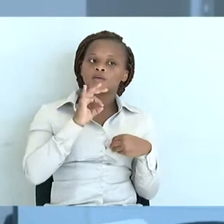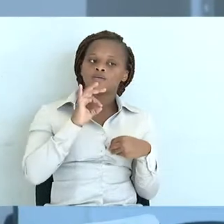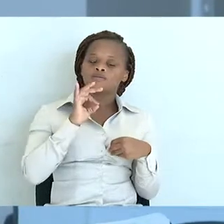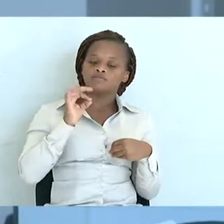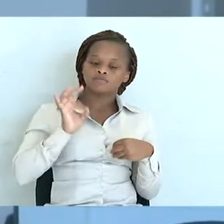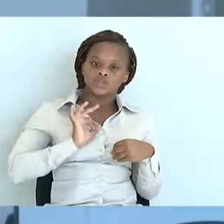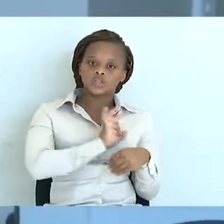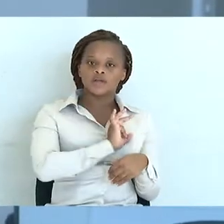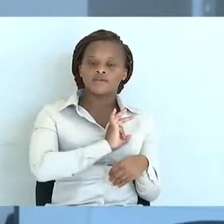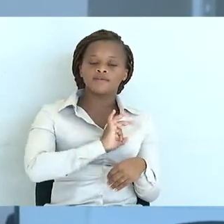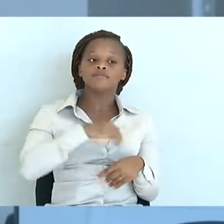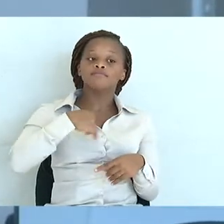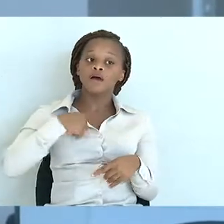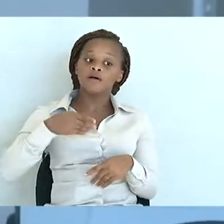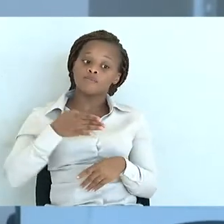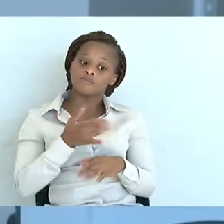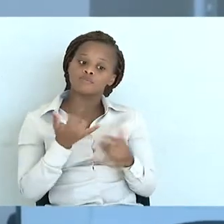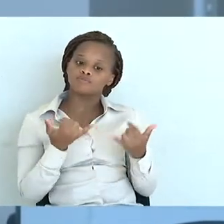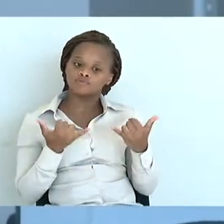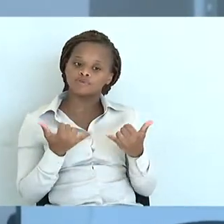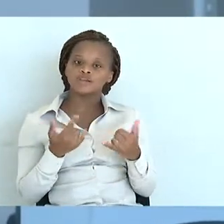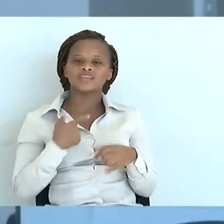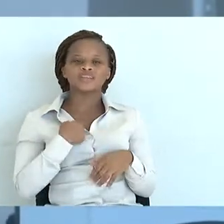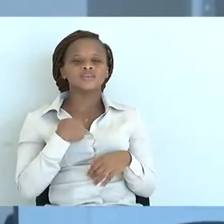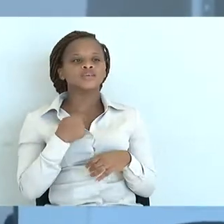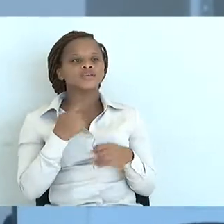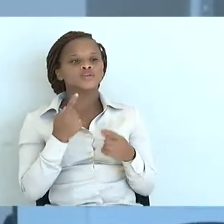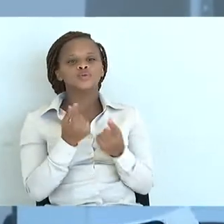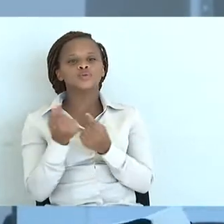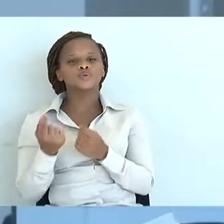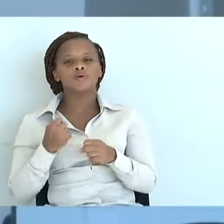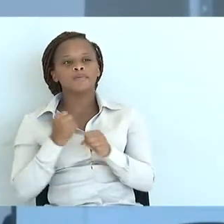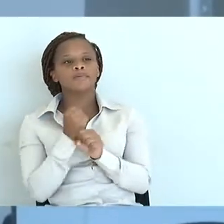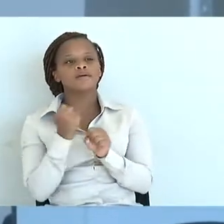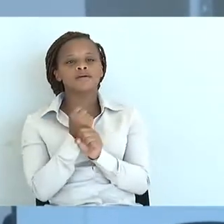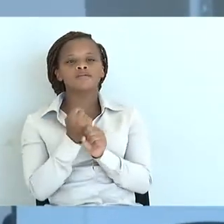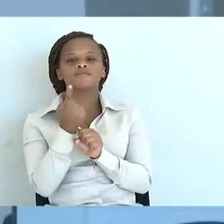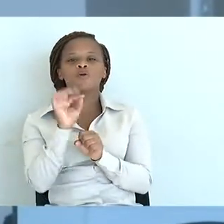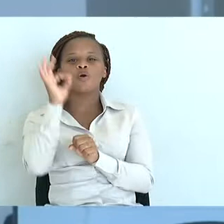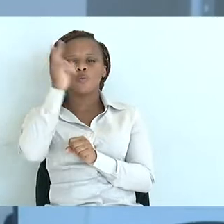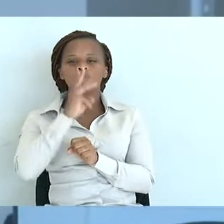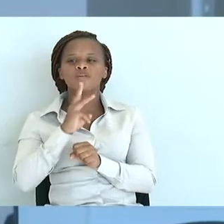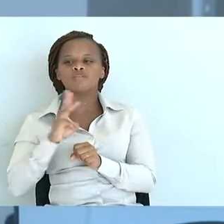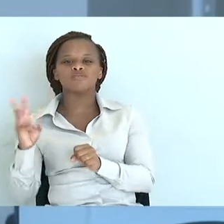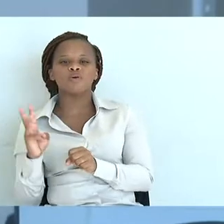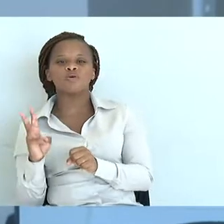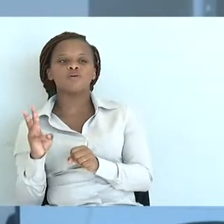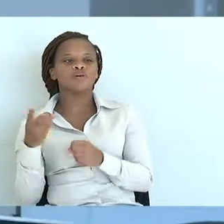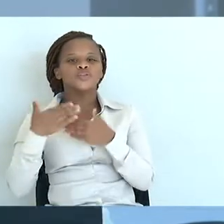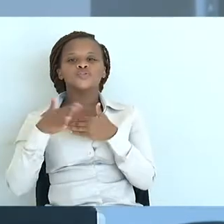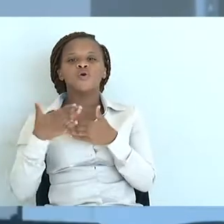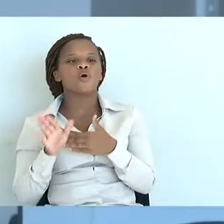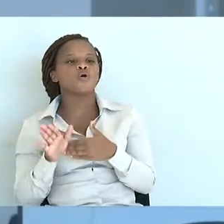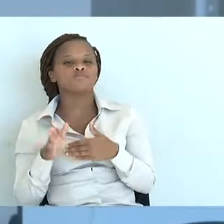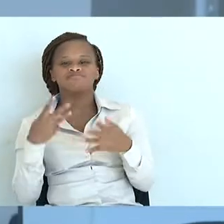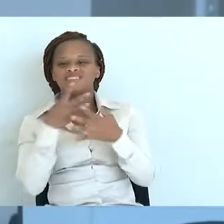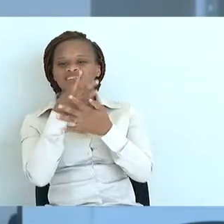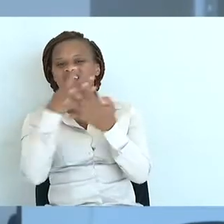yabo, senza i-manufacturing of aluminum windows, doors and burglar gates.